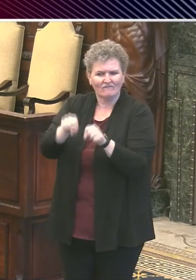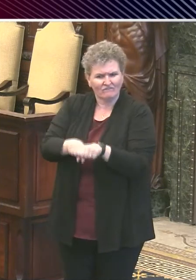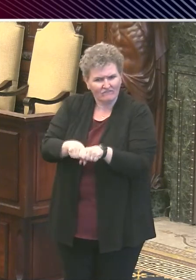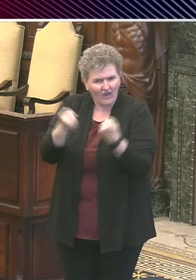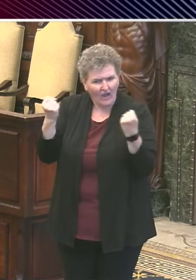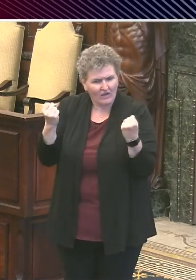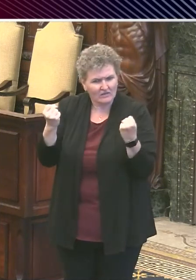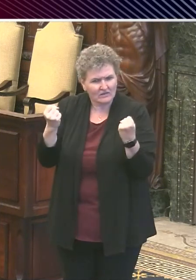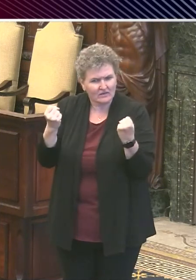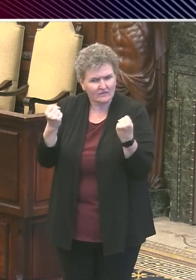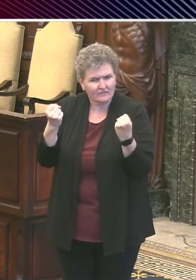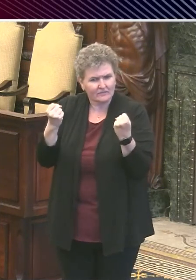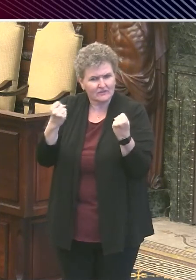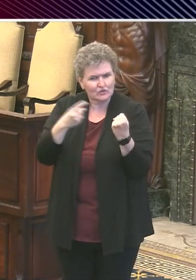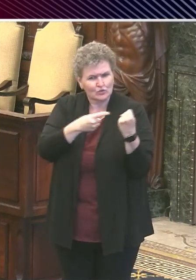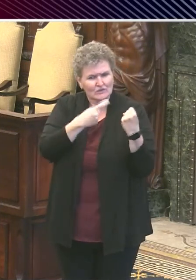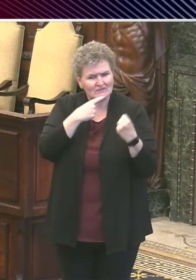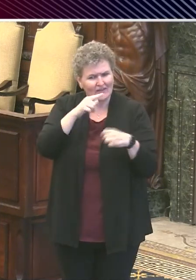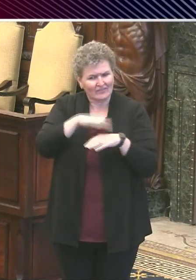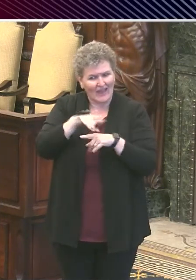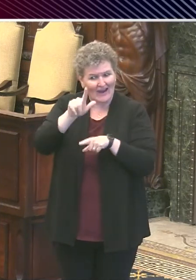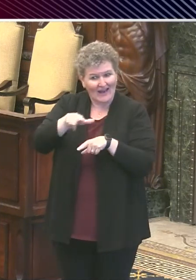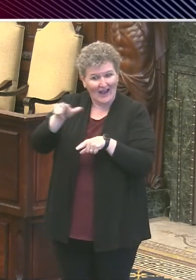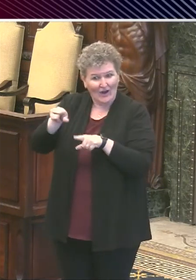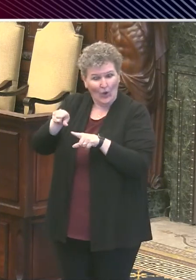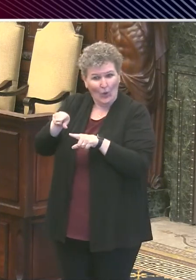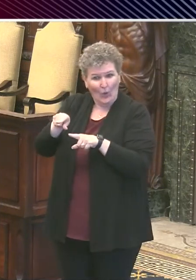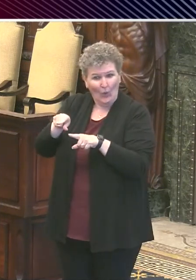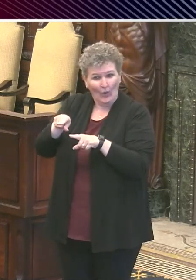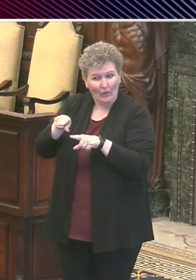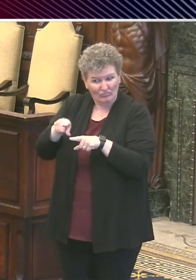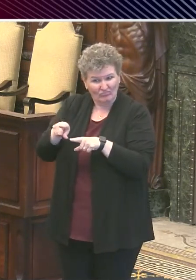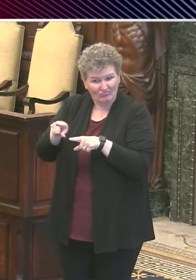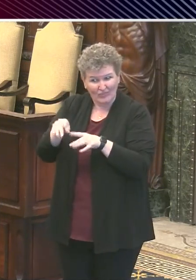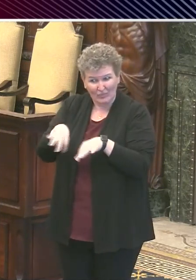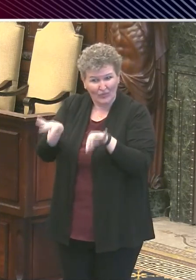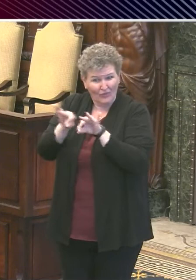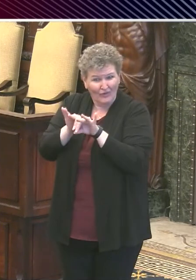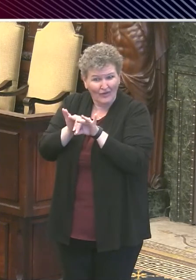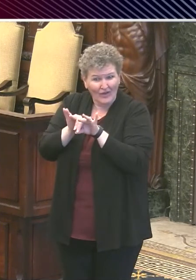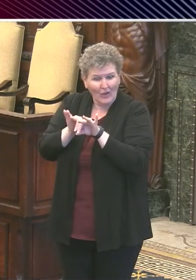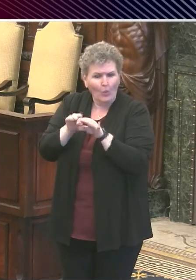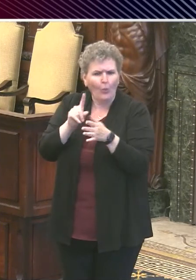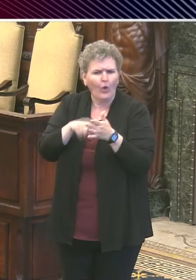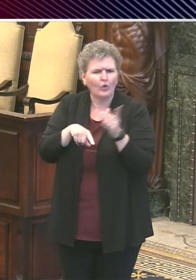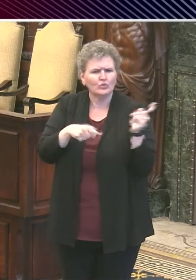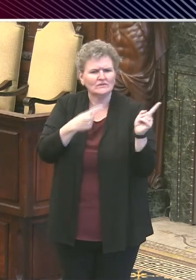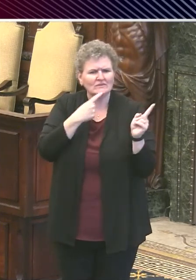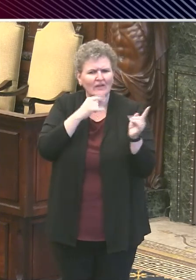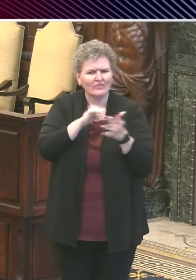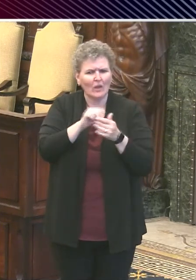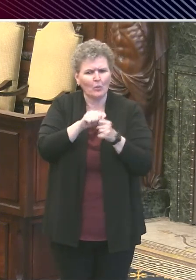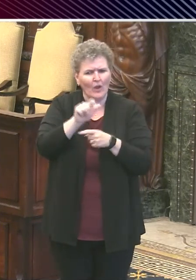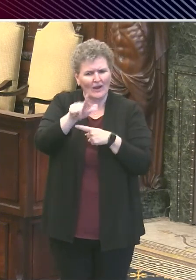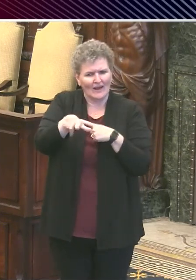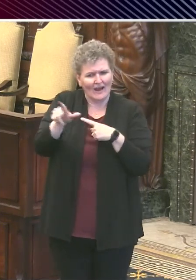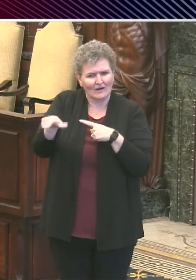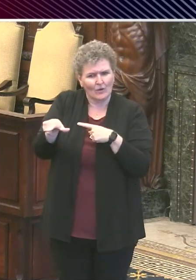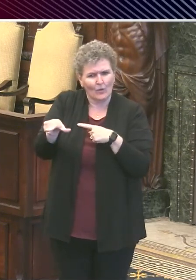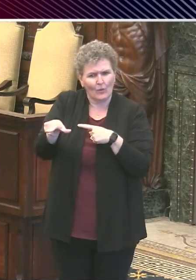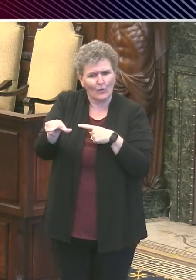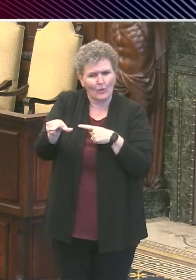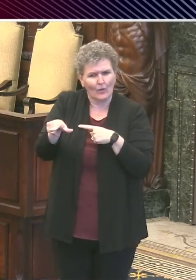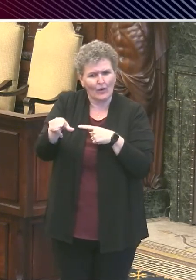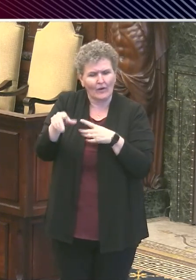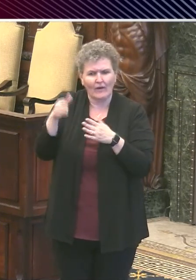that landlords are hurting too. First of all, what do you say to that, to the landlords and on that lawsuit?